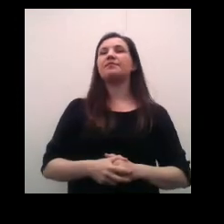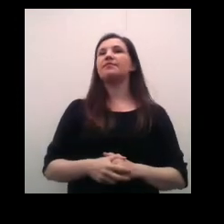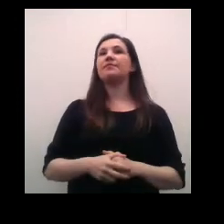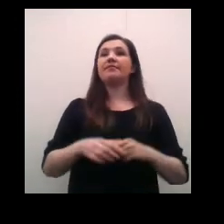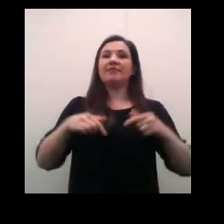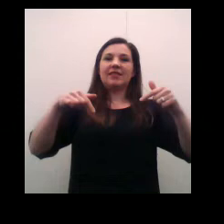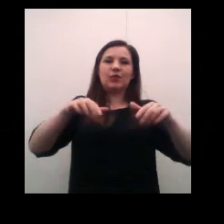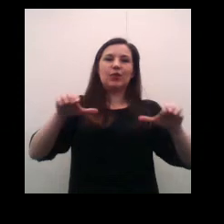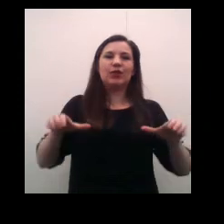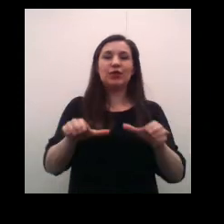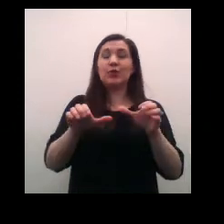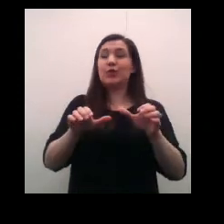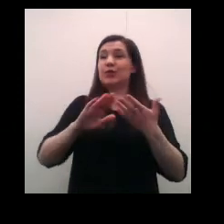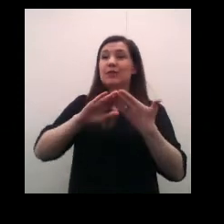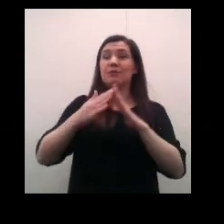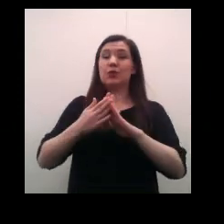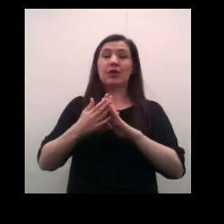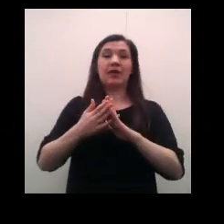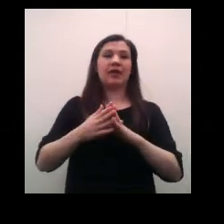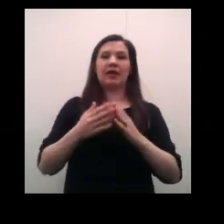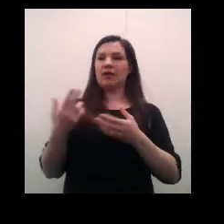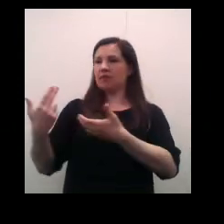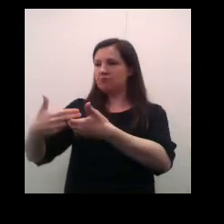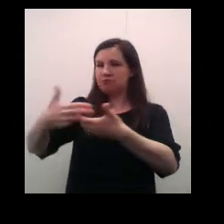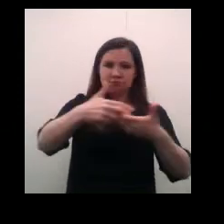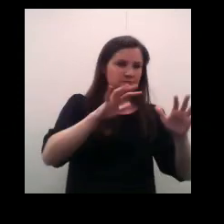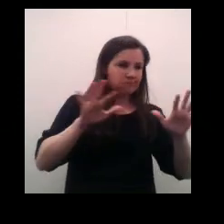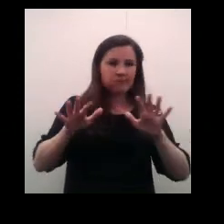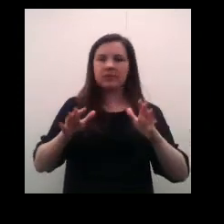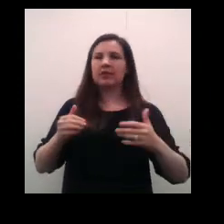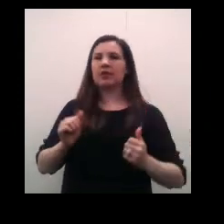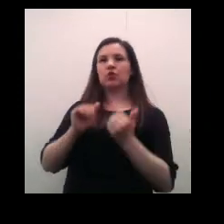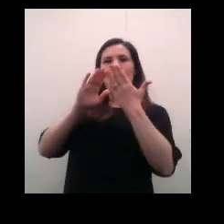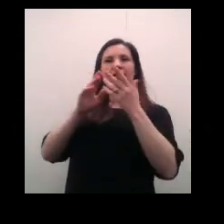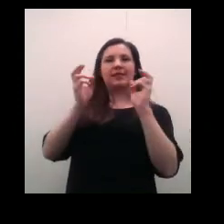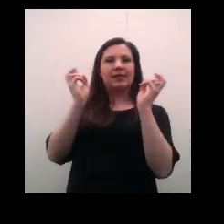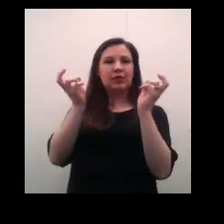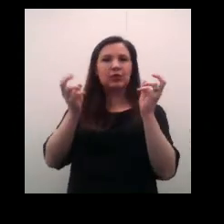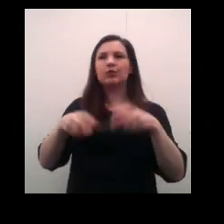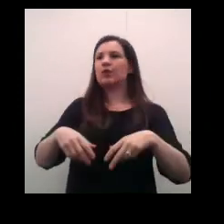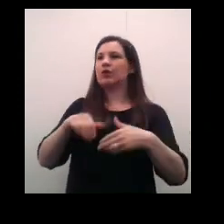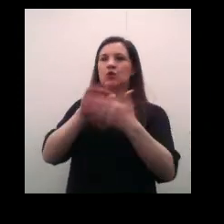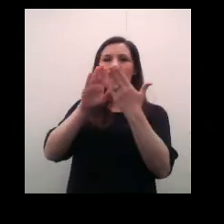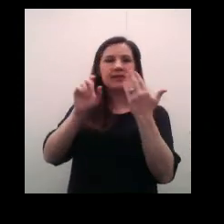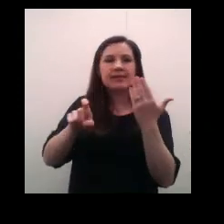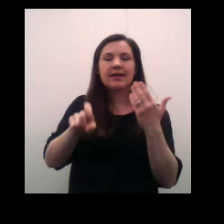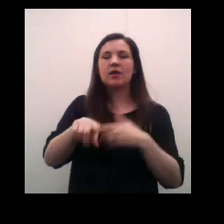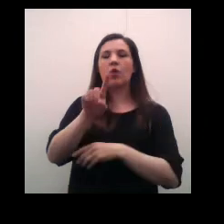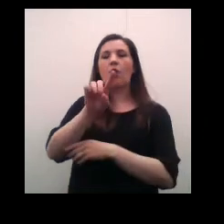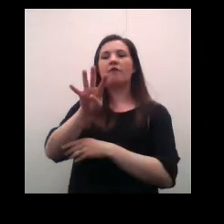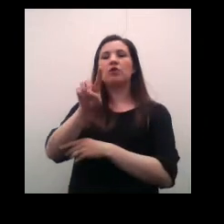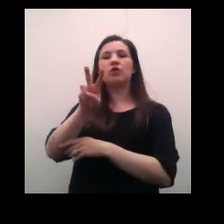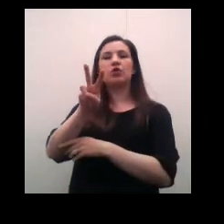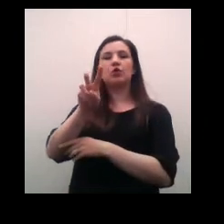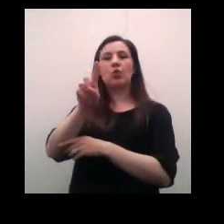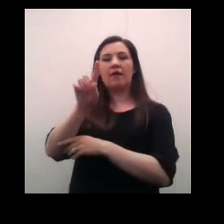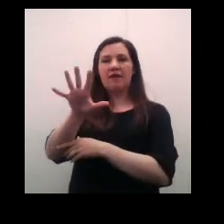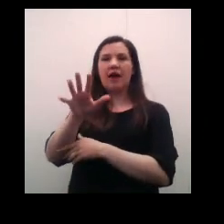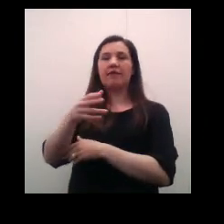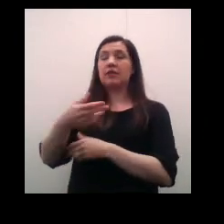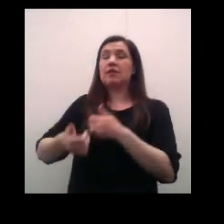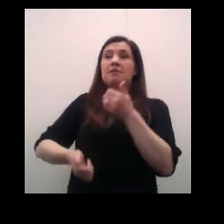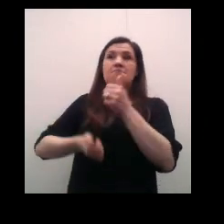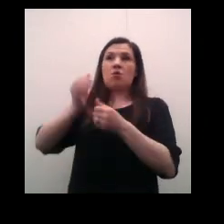do in a community as we come together to address a need. The 14215 zip code had the highest number